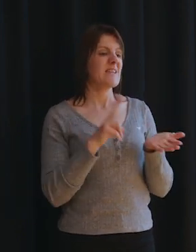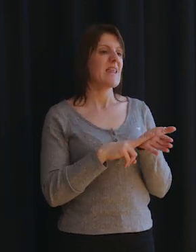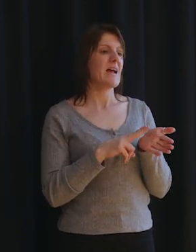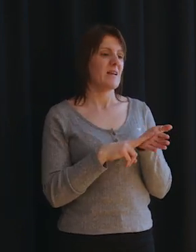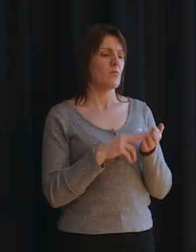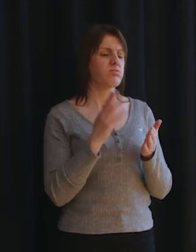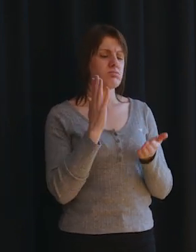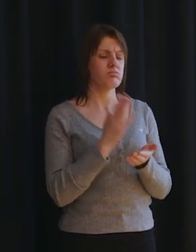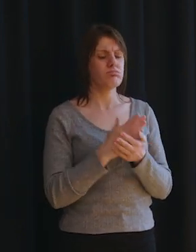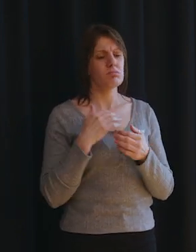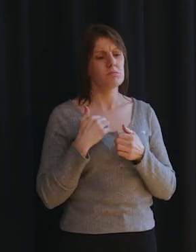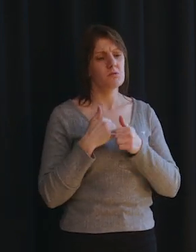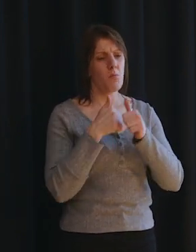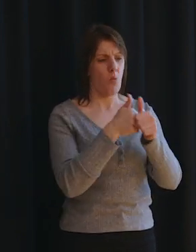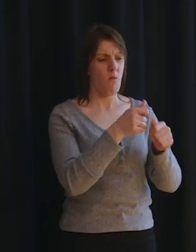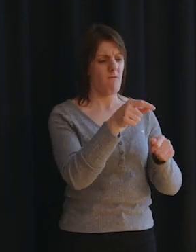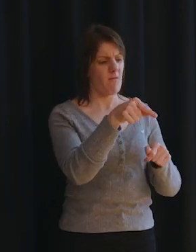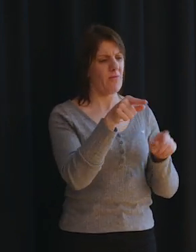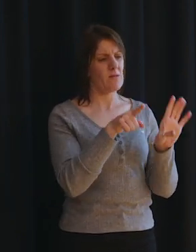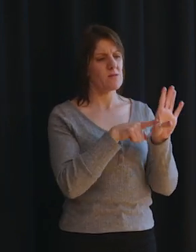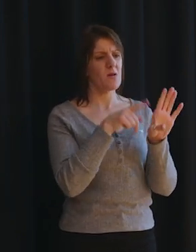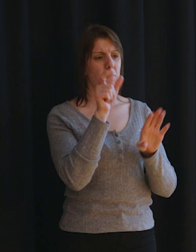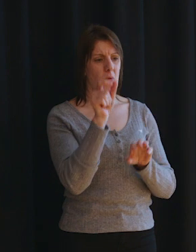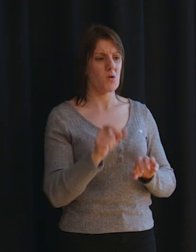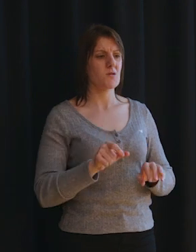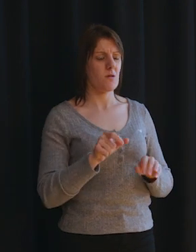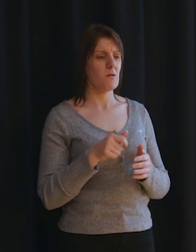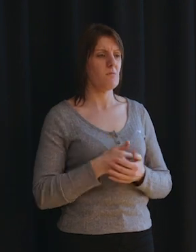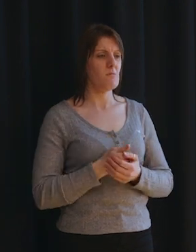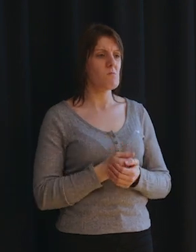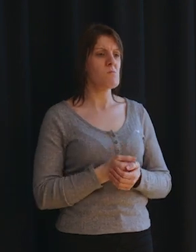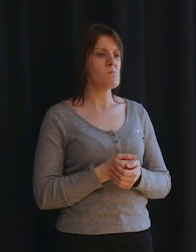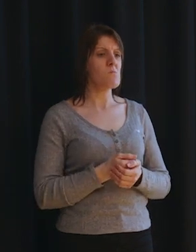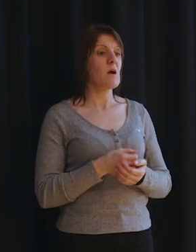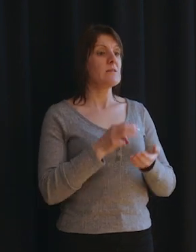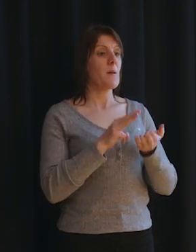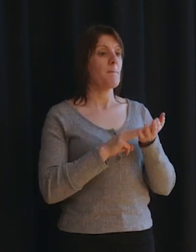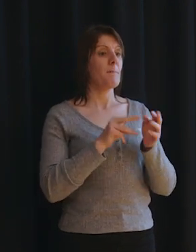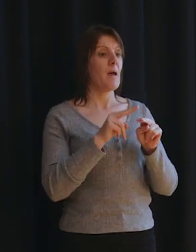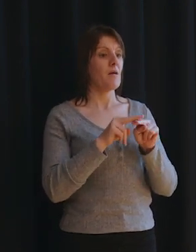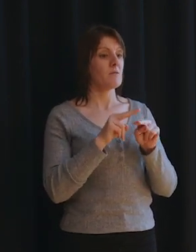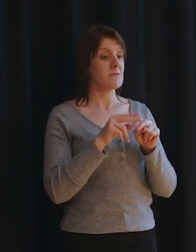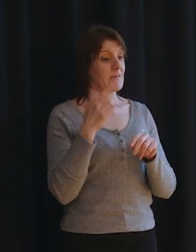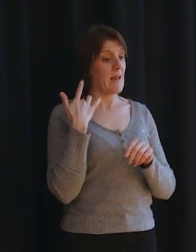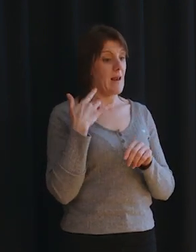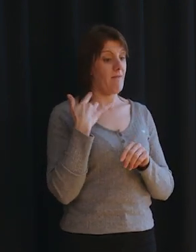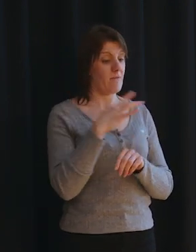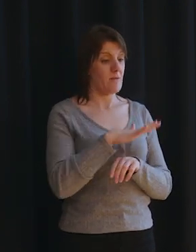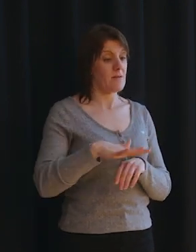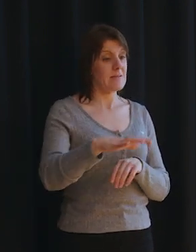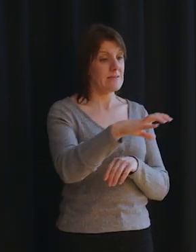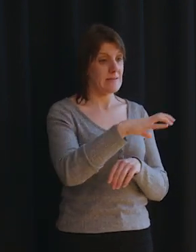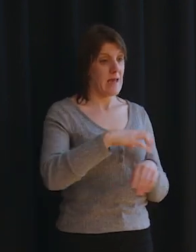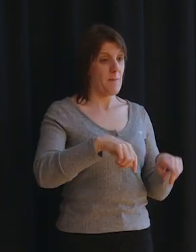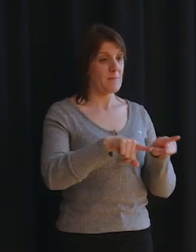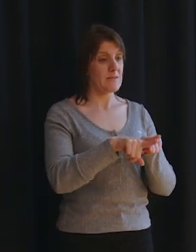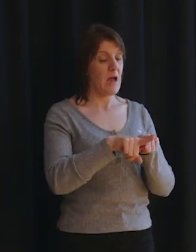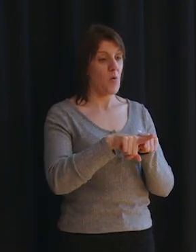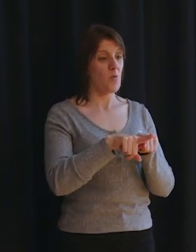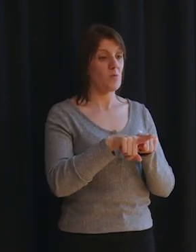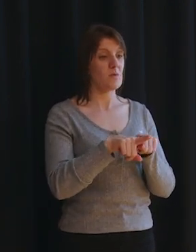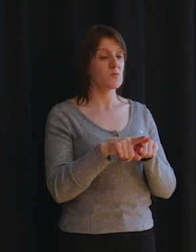of this young person as well. And his parents sort of lived in the same town as well, which also added to kind of